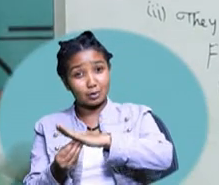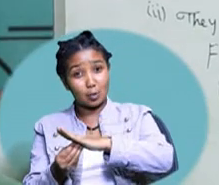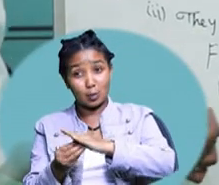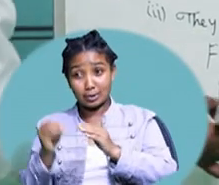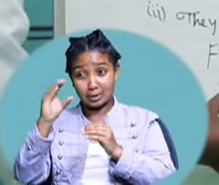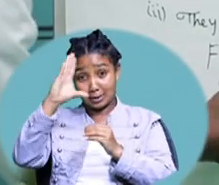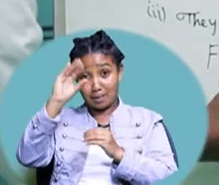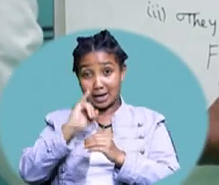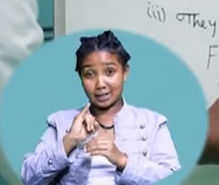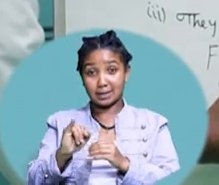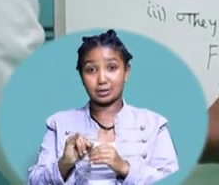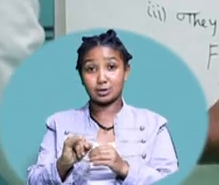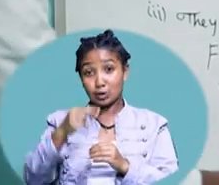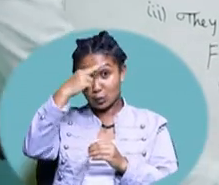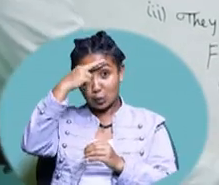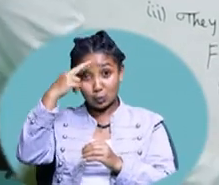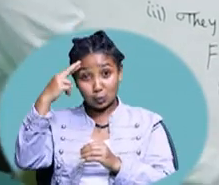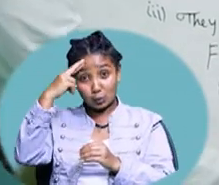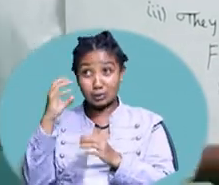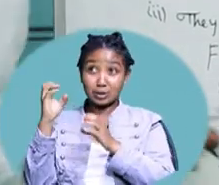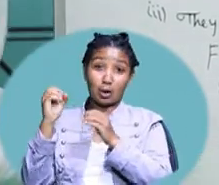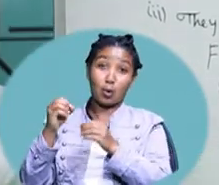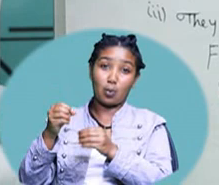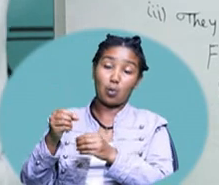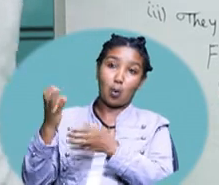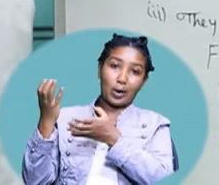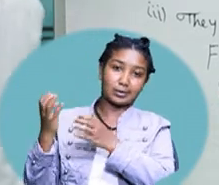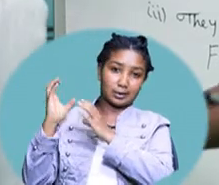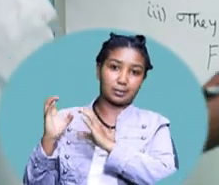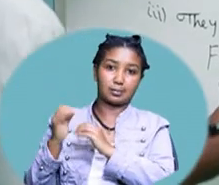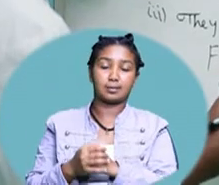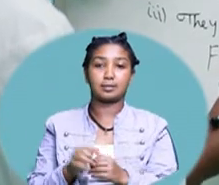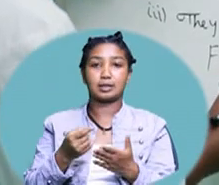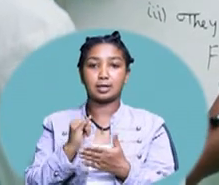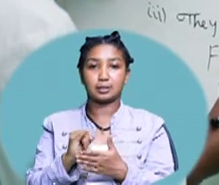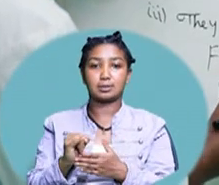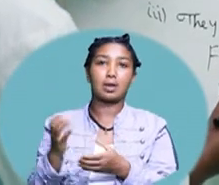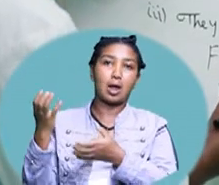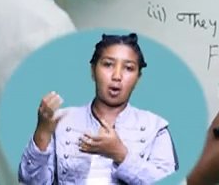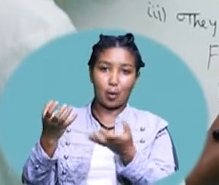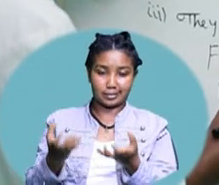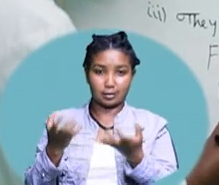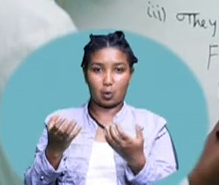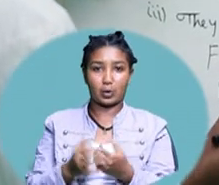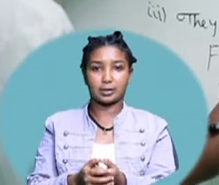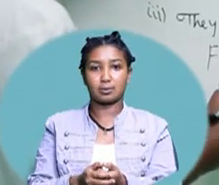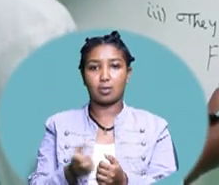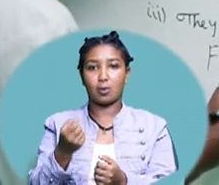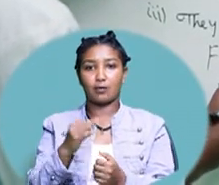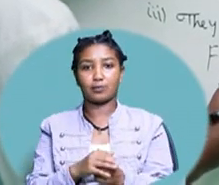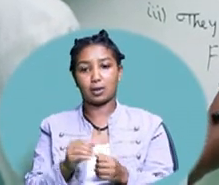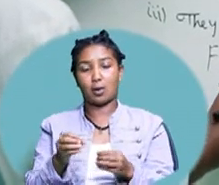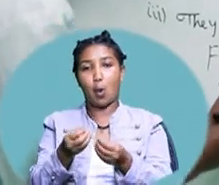on the man is due to the weight. Let's take it here, that there is a weight